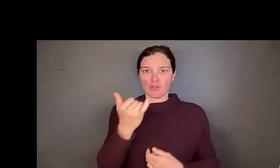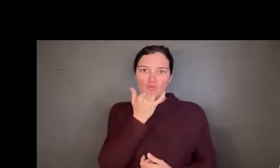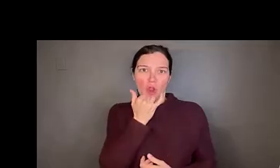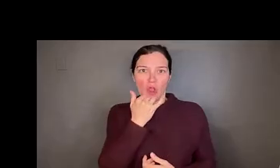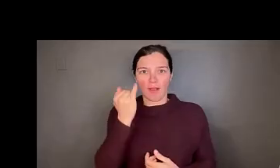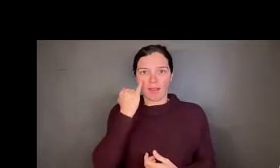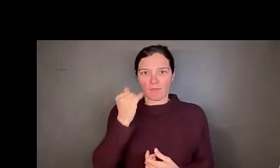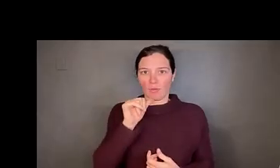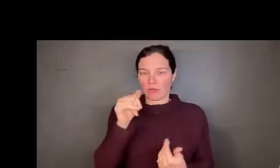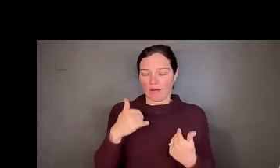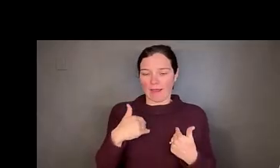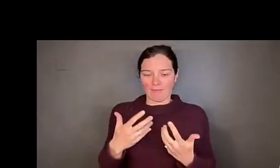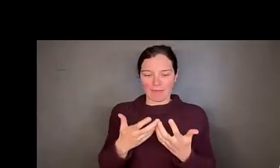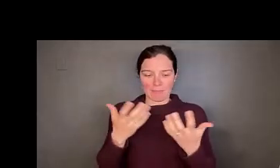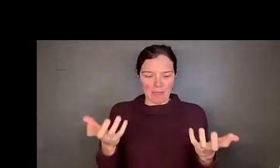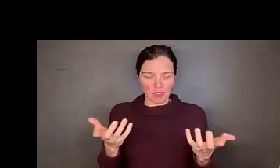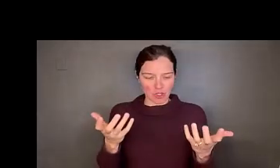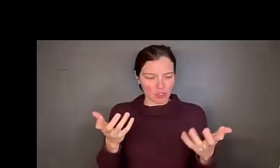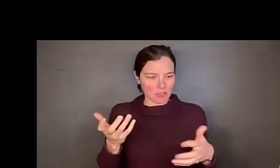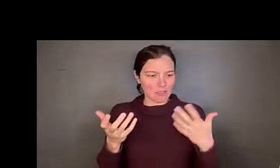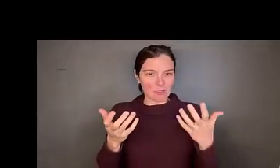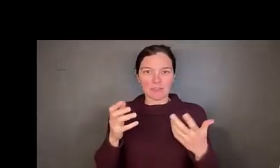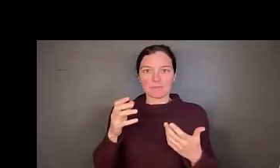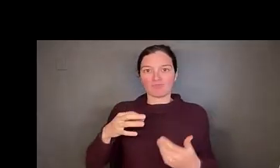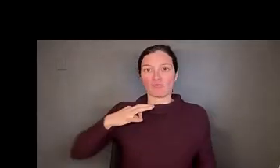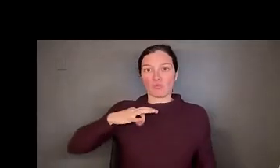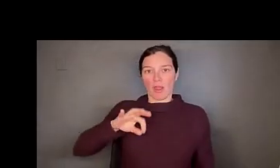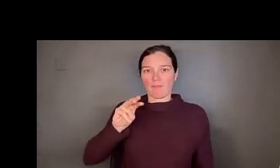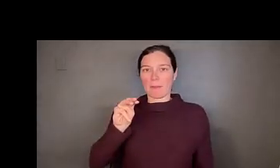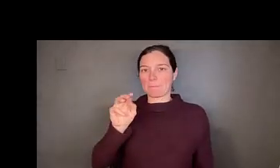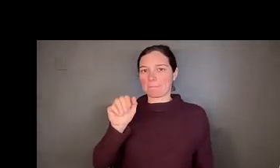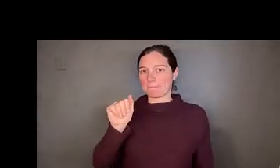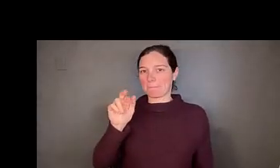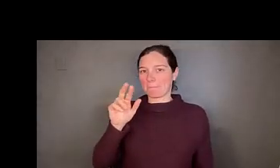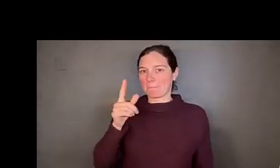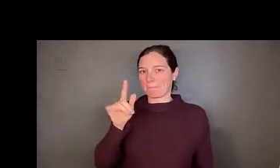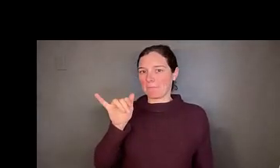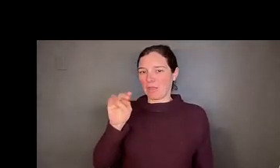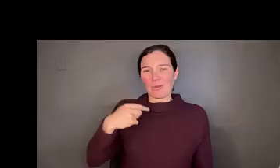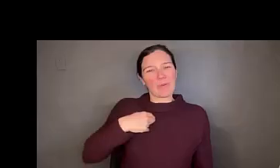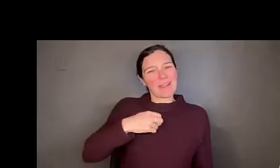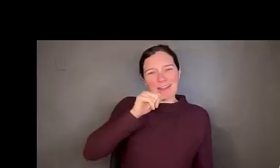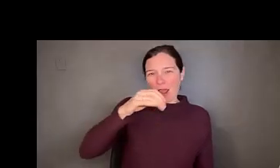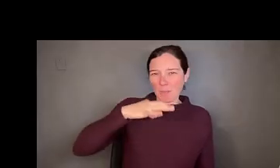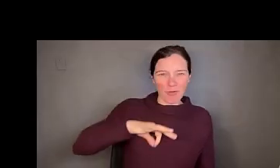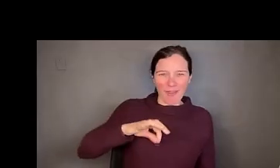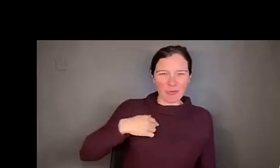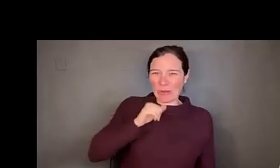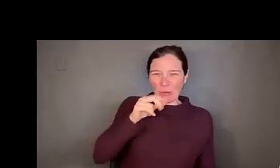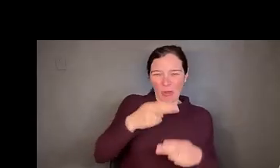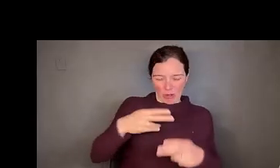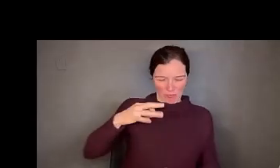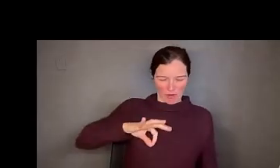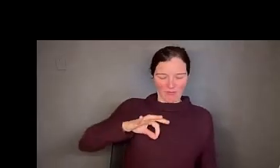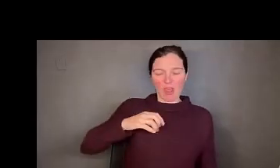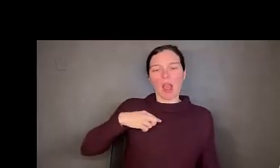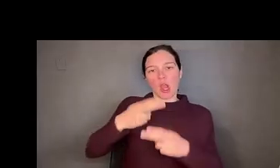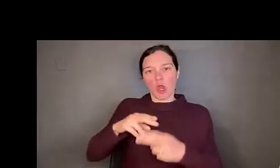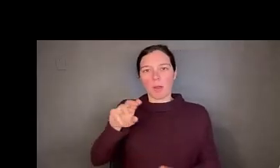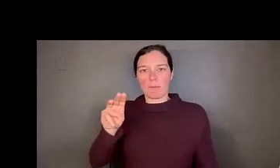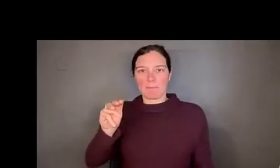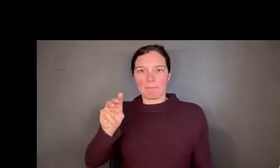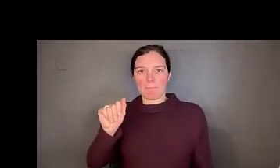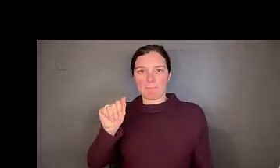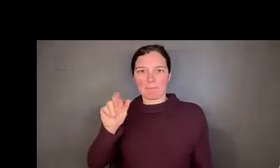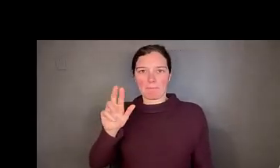if we don't have as much margin. I use the word margin. We're a nonprofit. We don't make profit. To invest in our